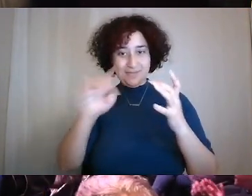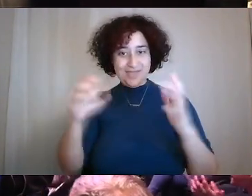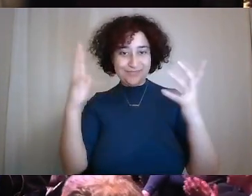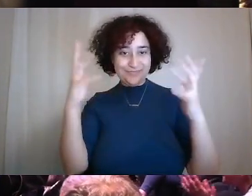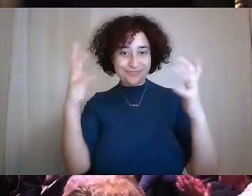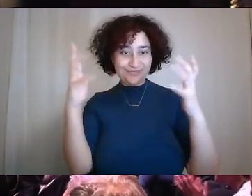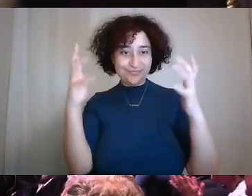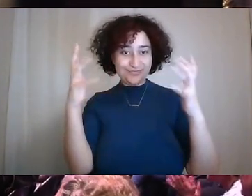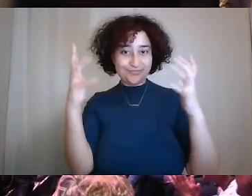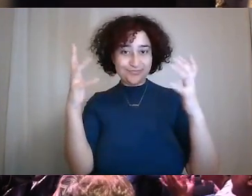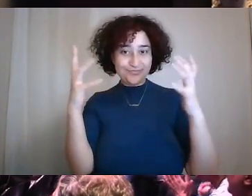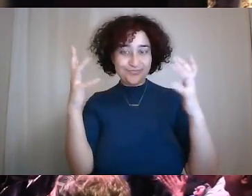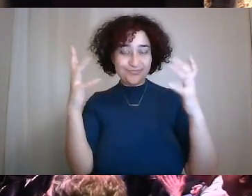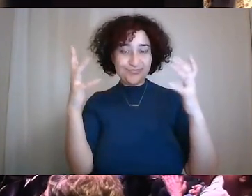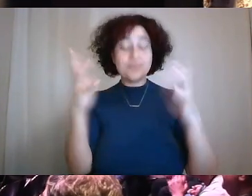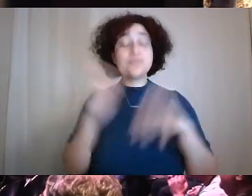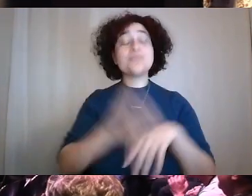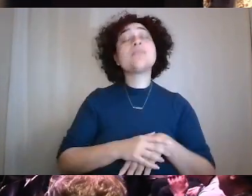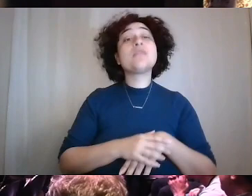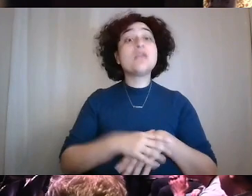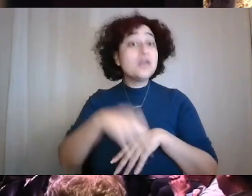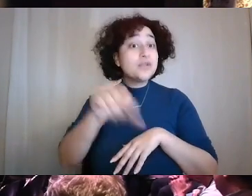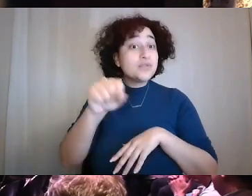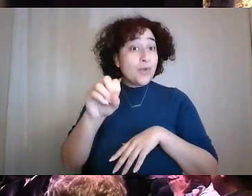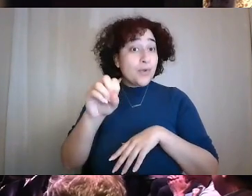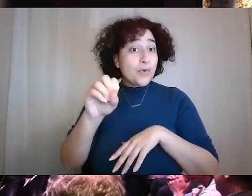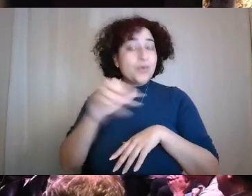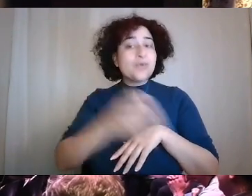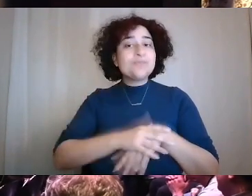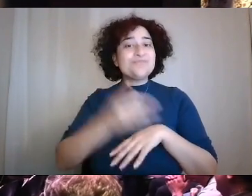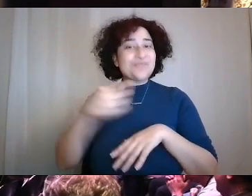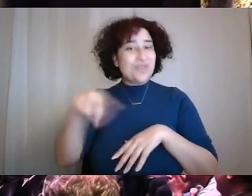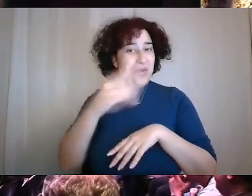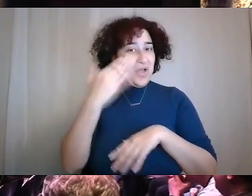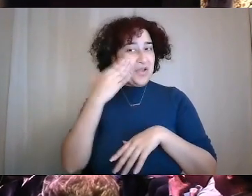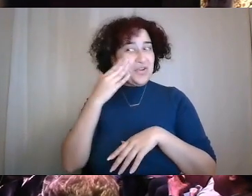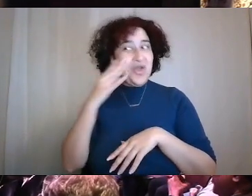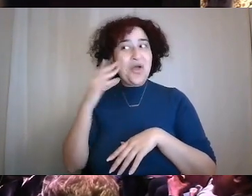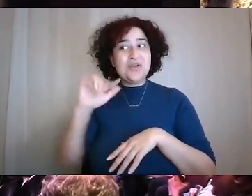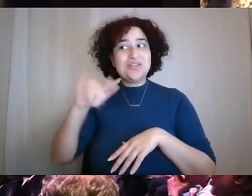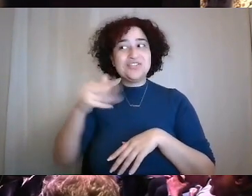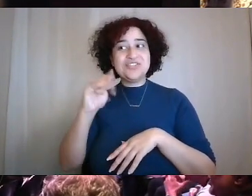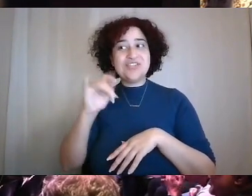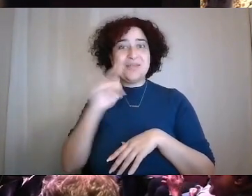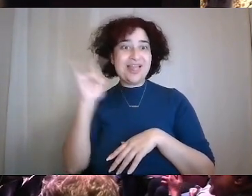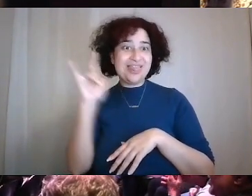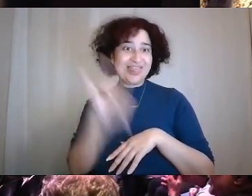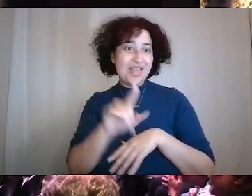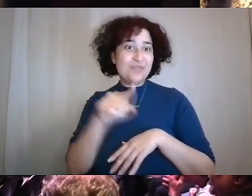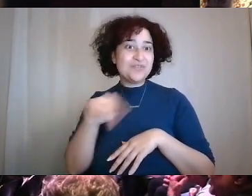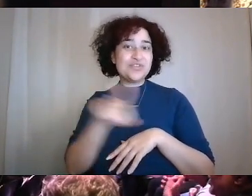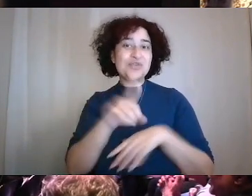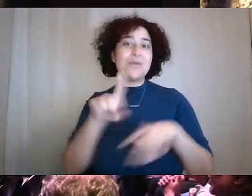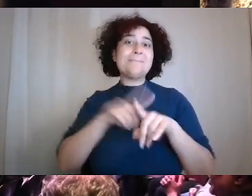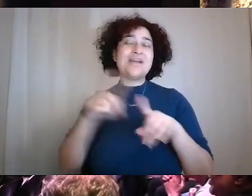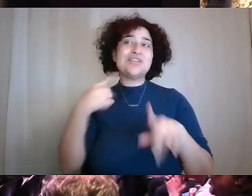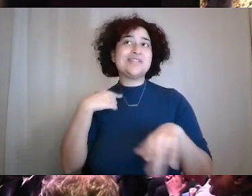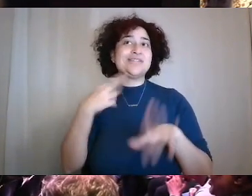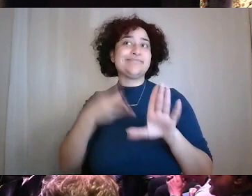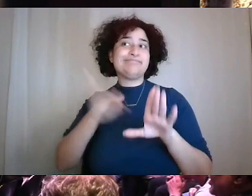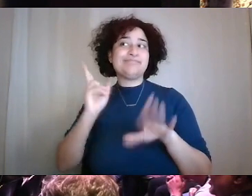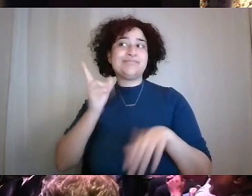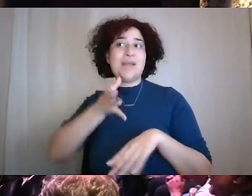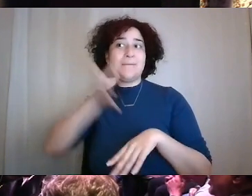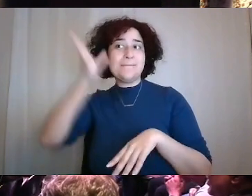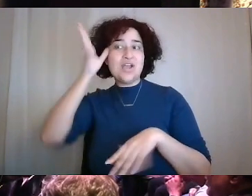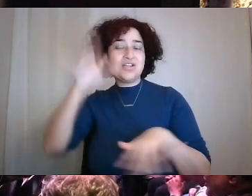So, y'all know she loves you because she is officially on parental leave, but just, you know, couldn't let a 10-year anniversary of the Latinx Theater